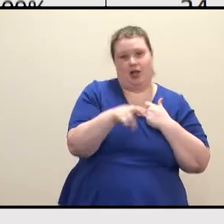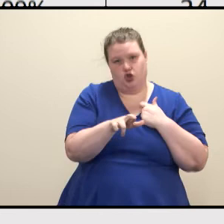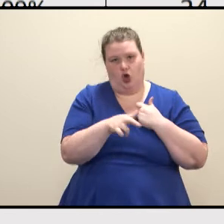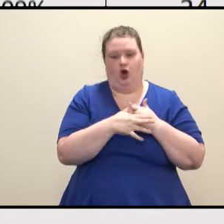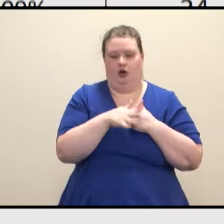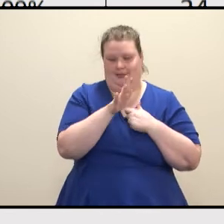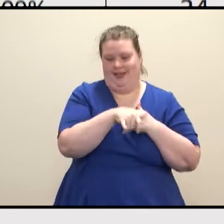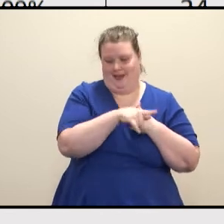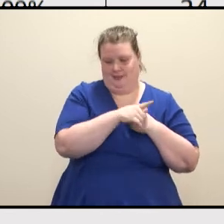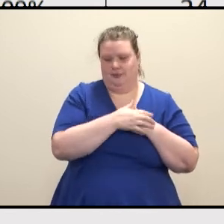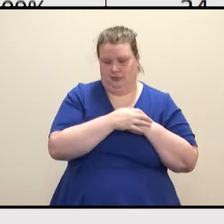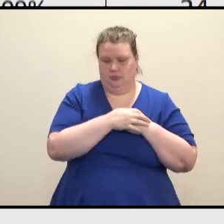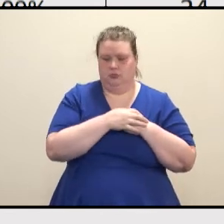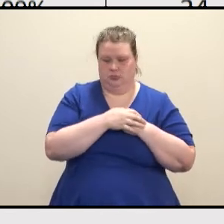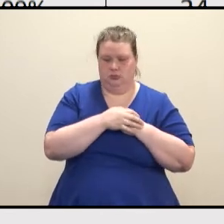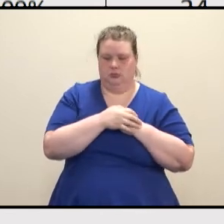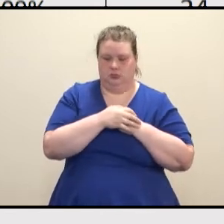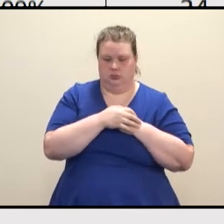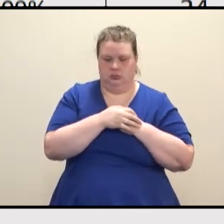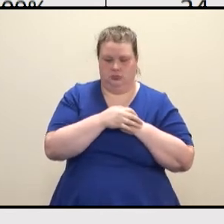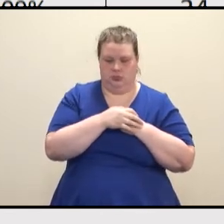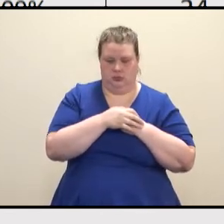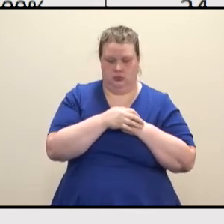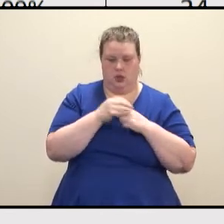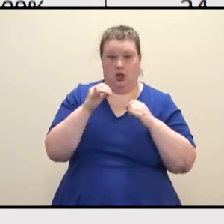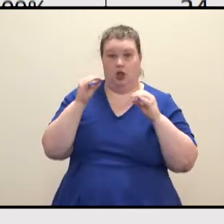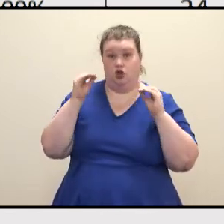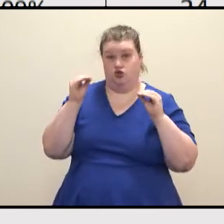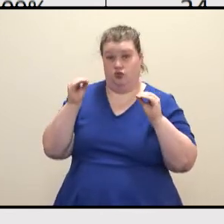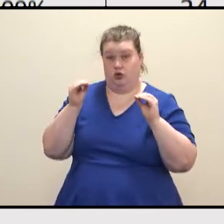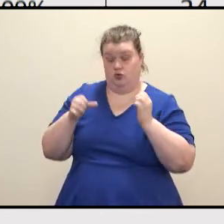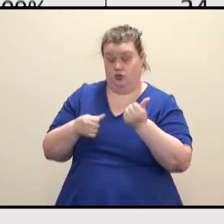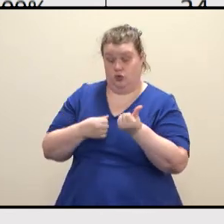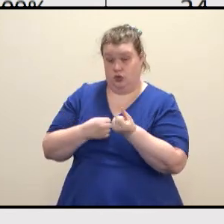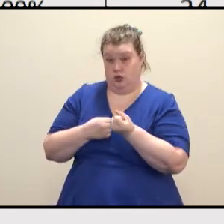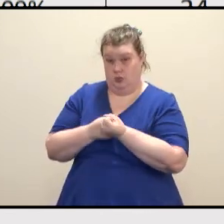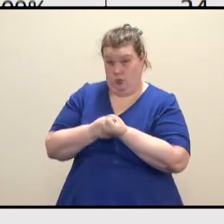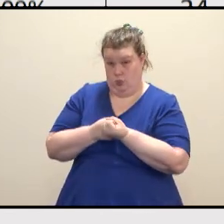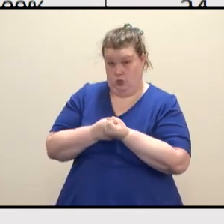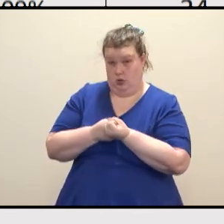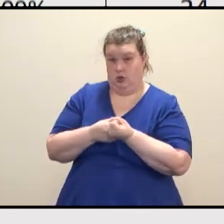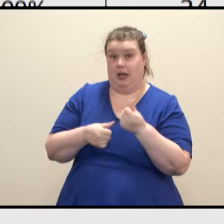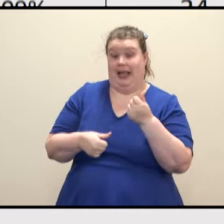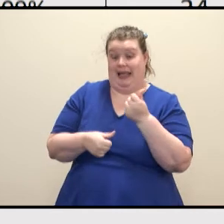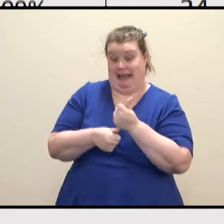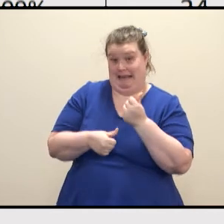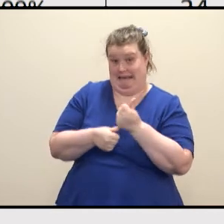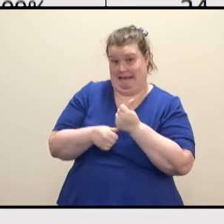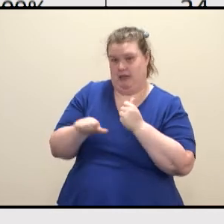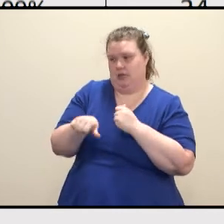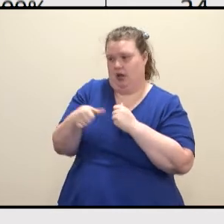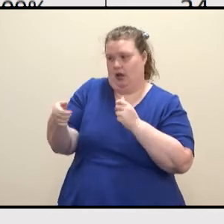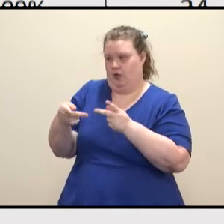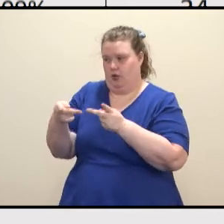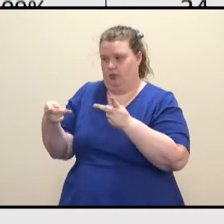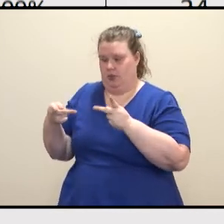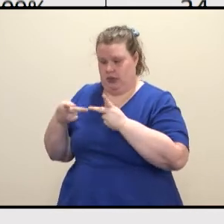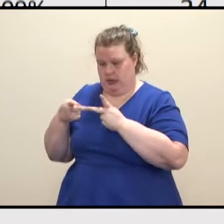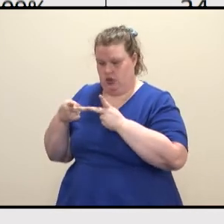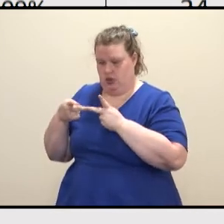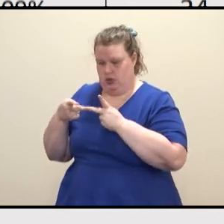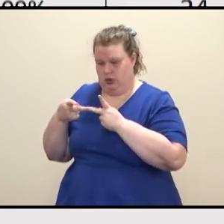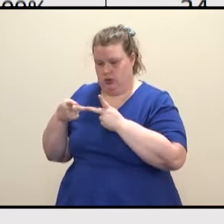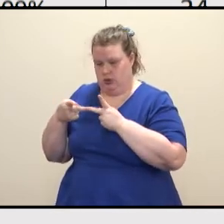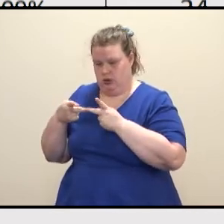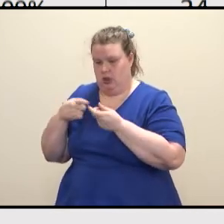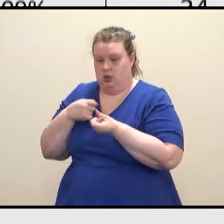That's what we're thinking about in that group. Instructional support would be your aides and your other positions that